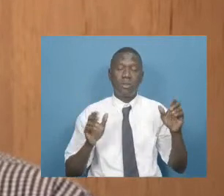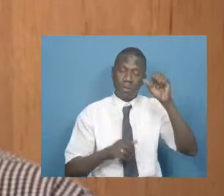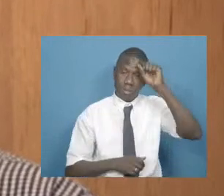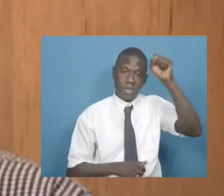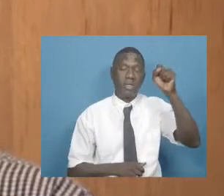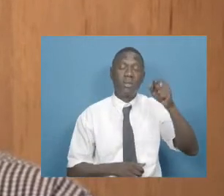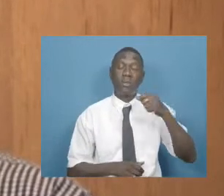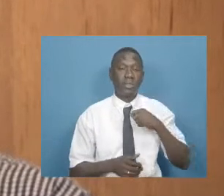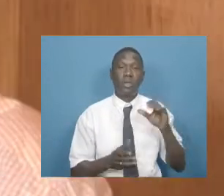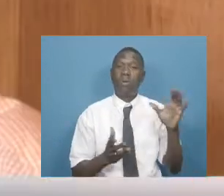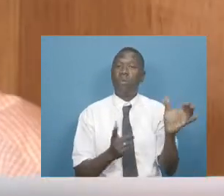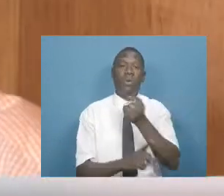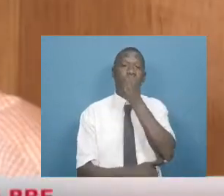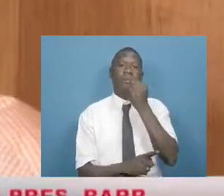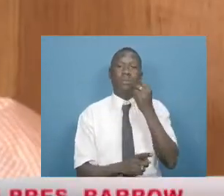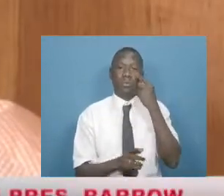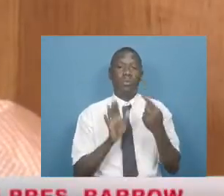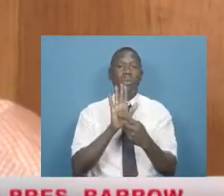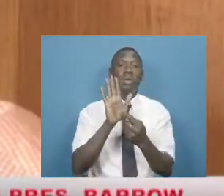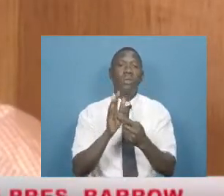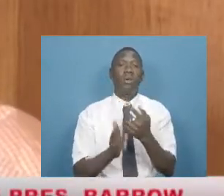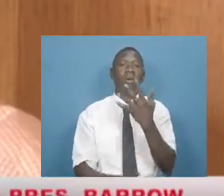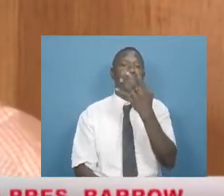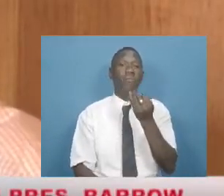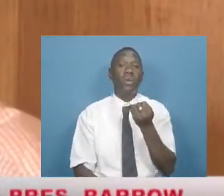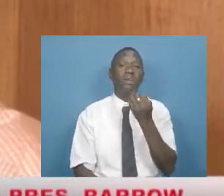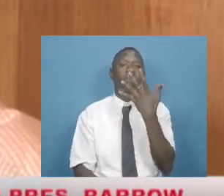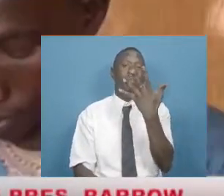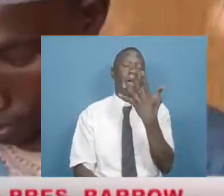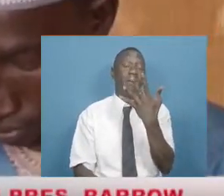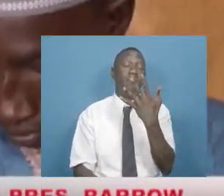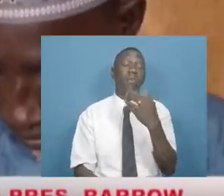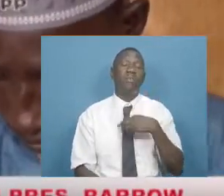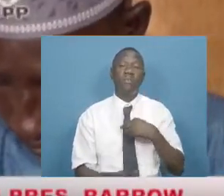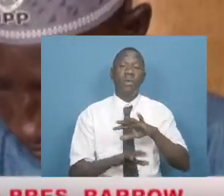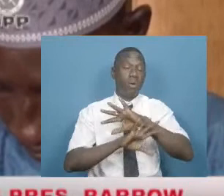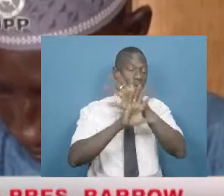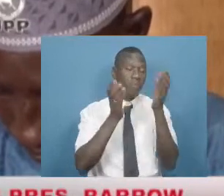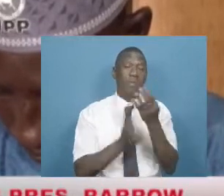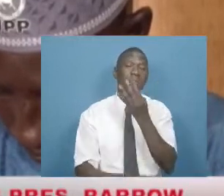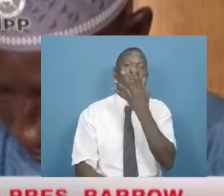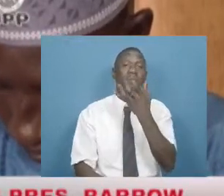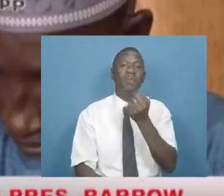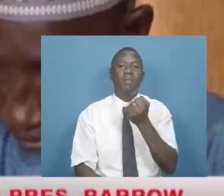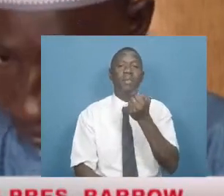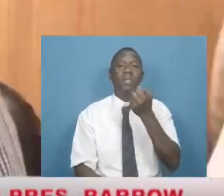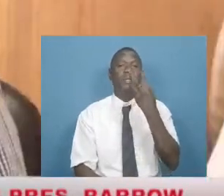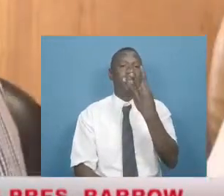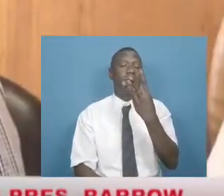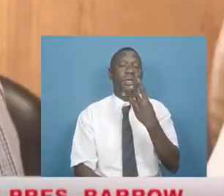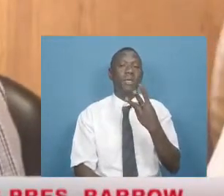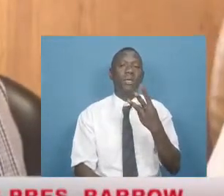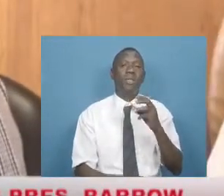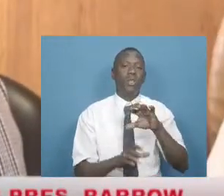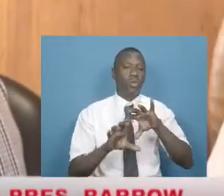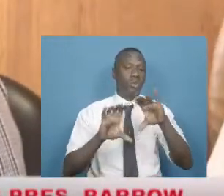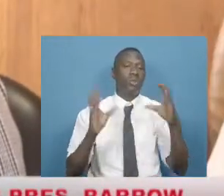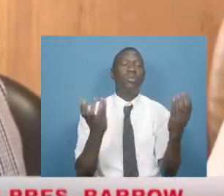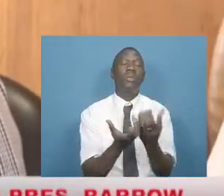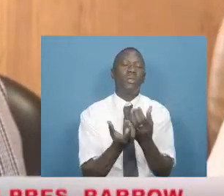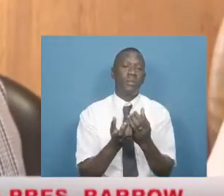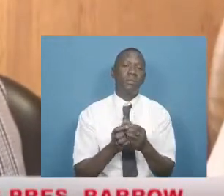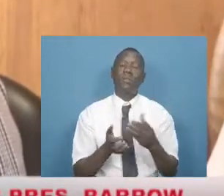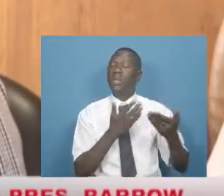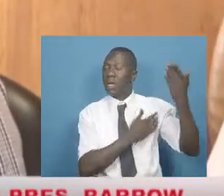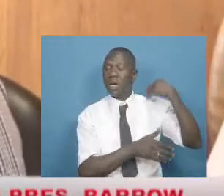victory, which saw him win 45 of the 53 constituencies around the country. Former Lamin Konate, the program officer of